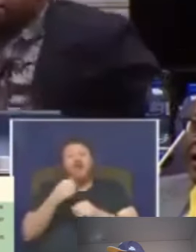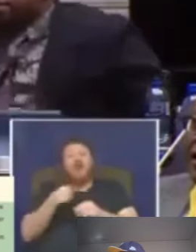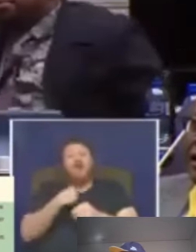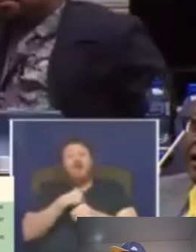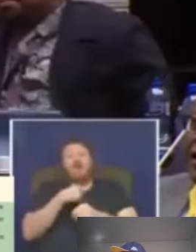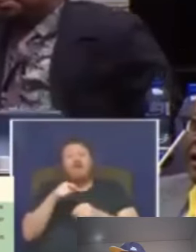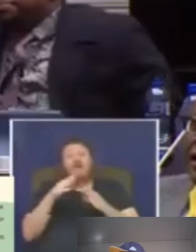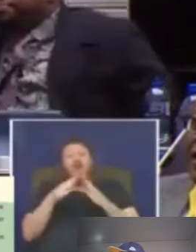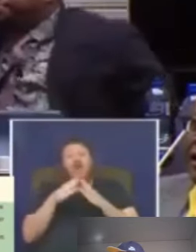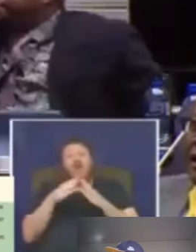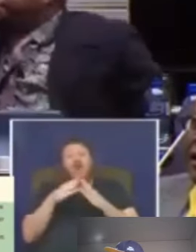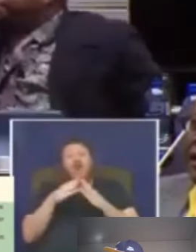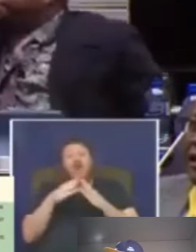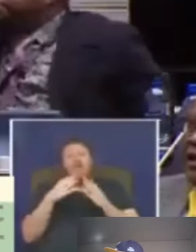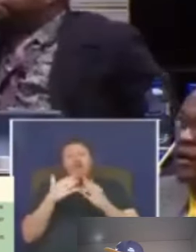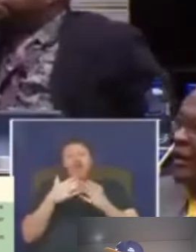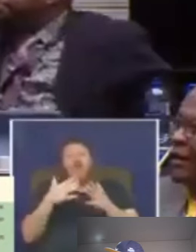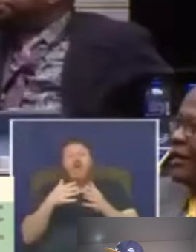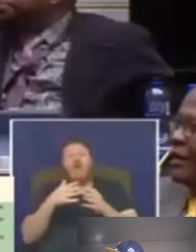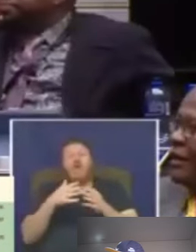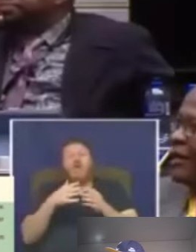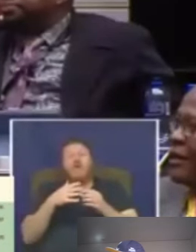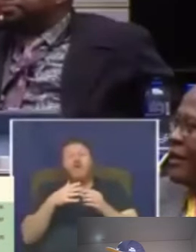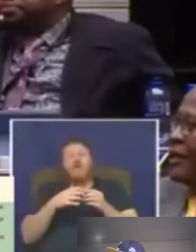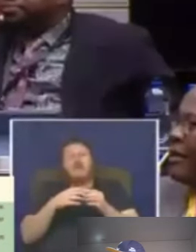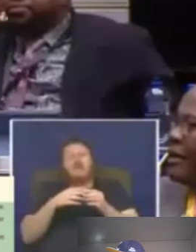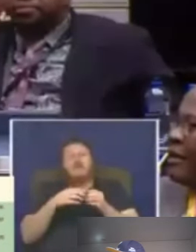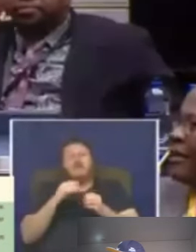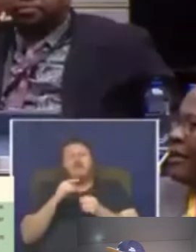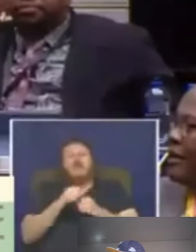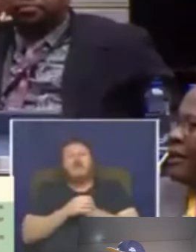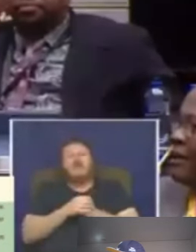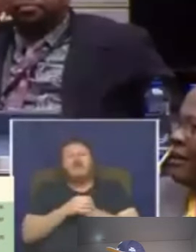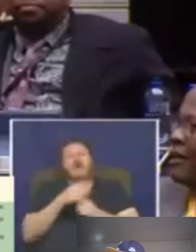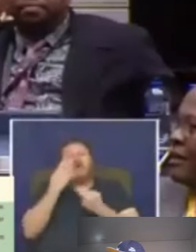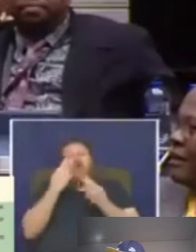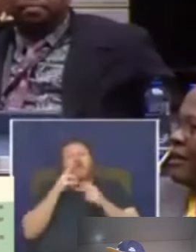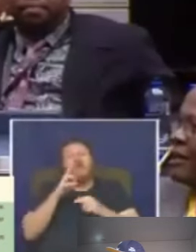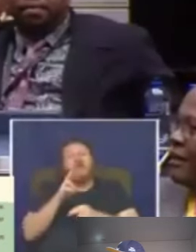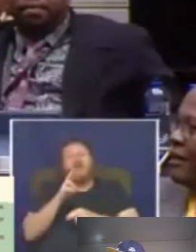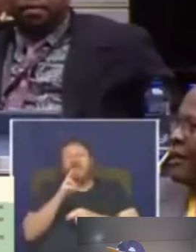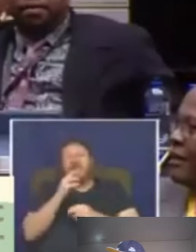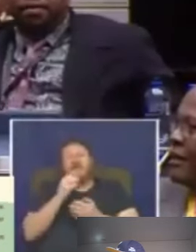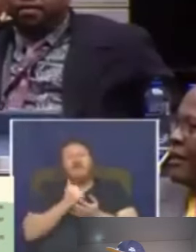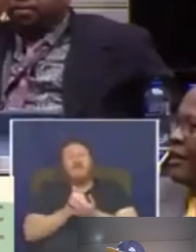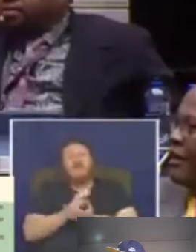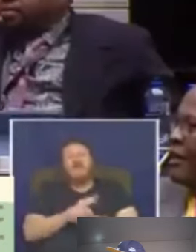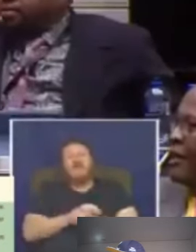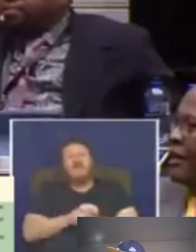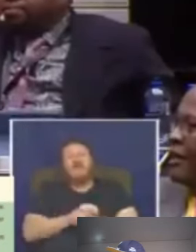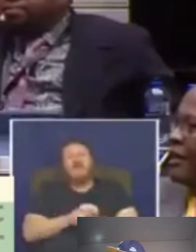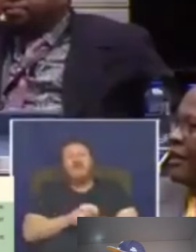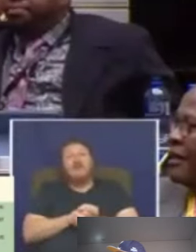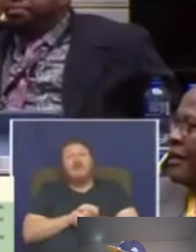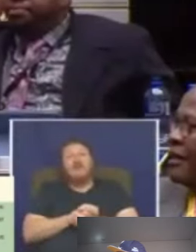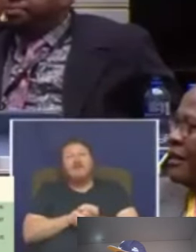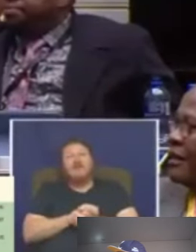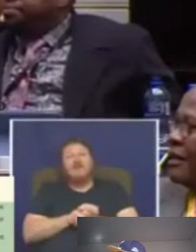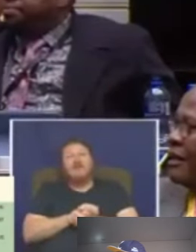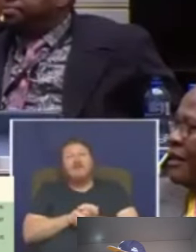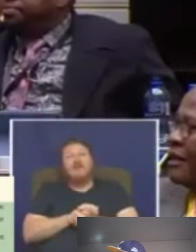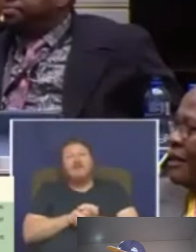House without adequate substantiation. Yeah, now, Honourable Reddy, please take your seat. Of van Riebeeck,